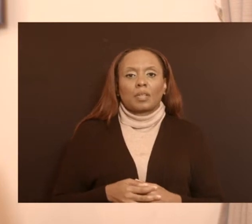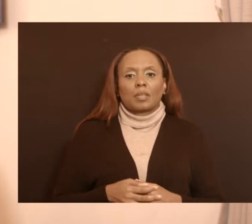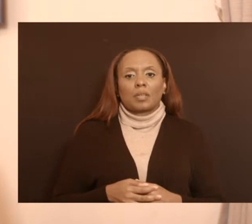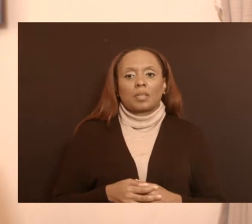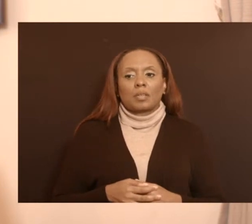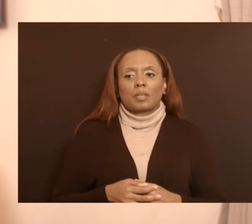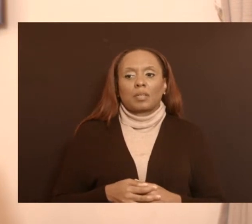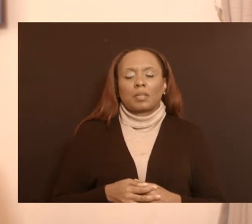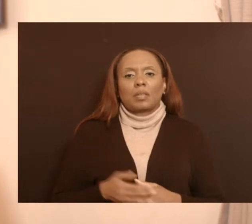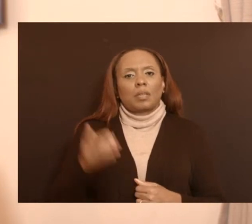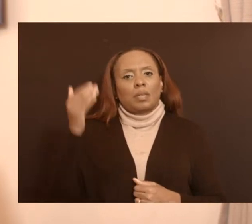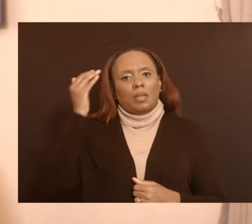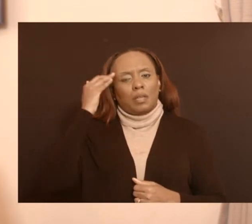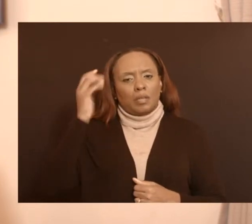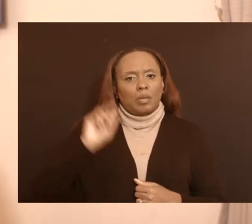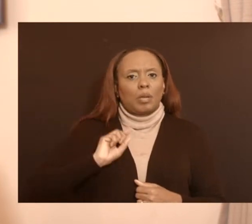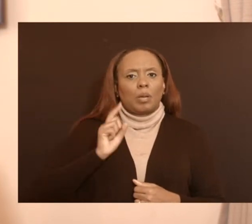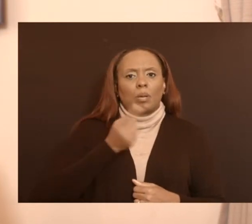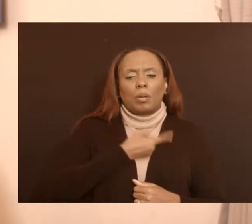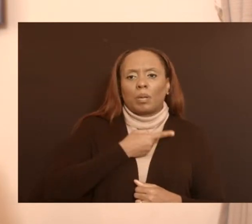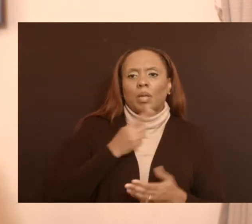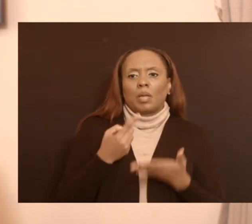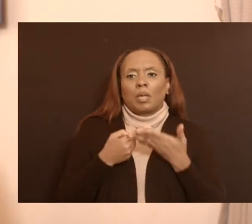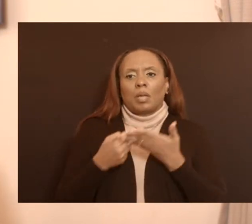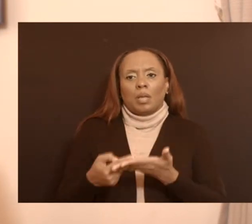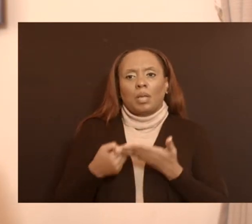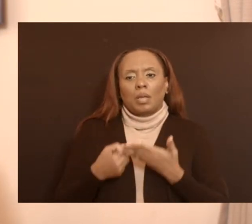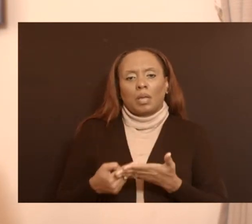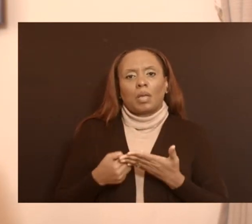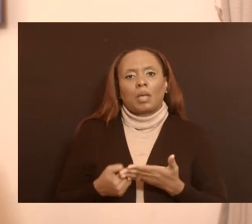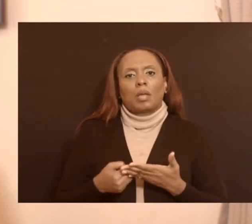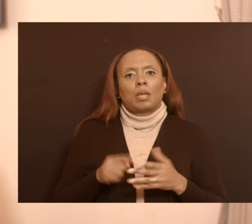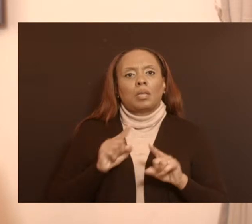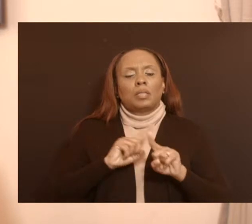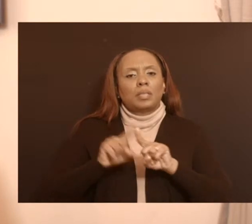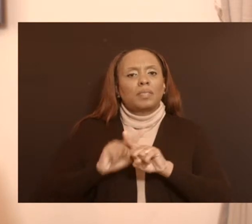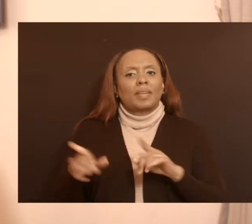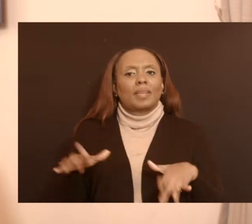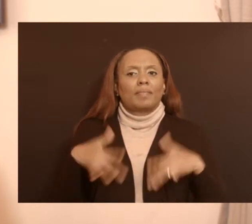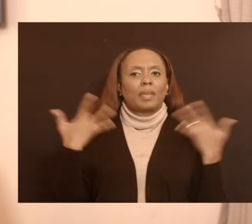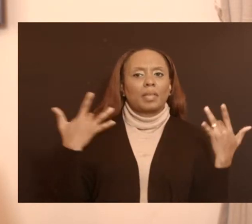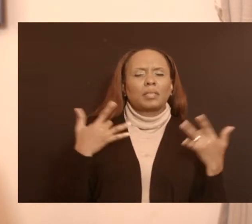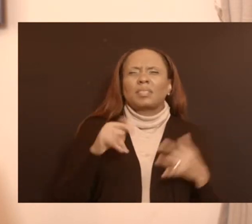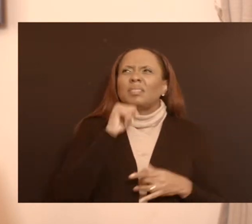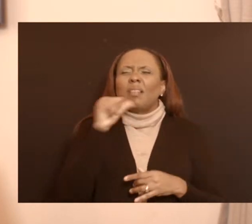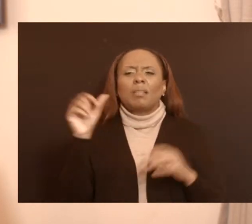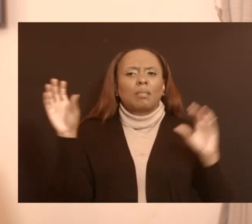about events for I wouldn't call it crop over, but